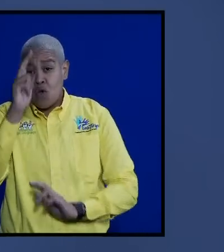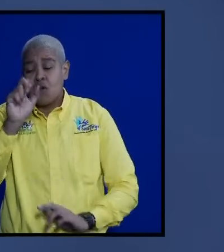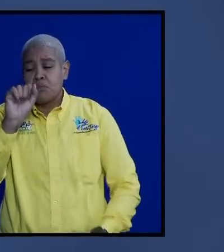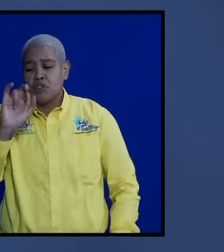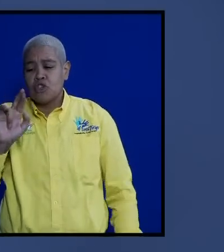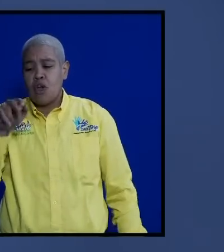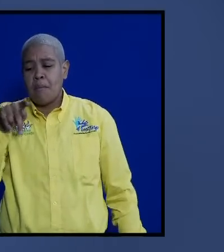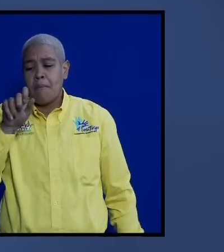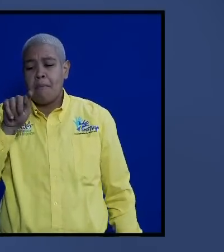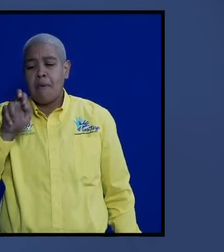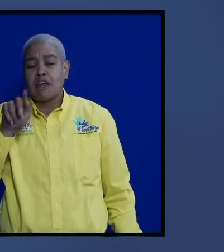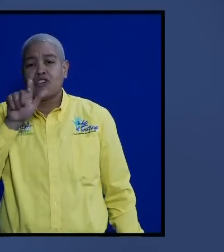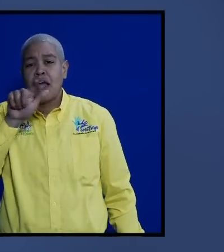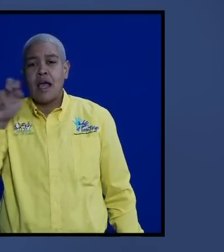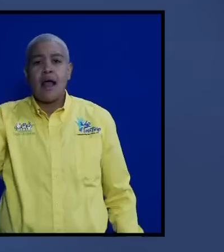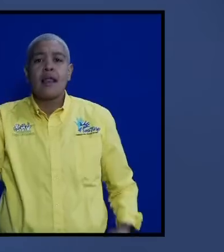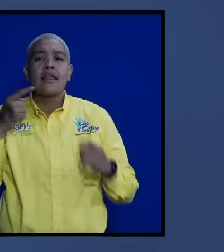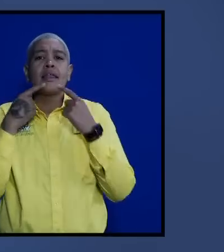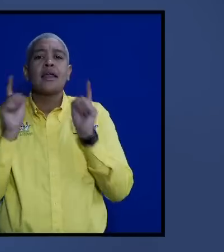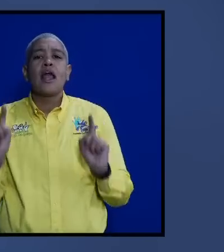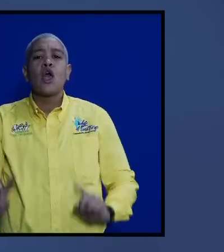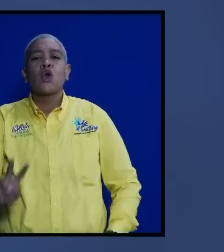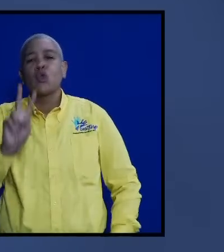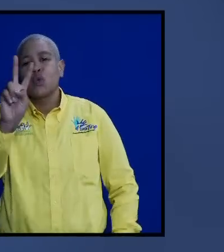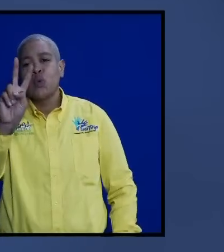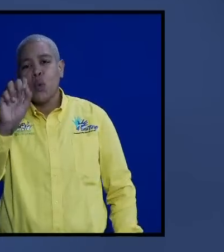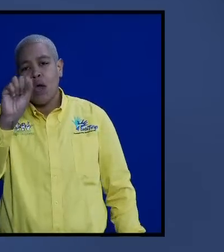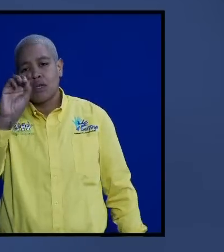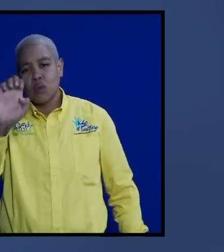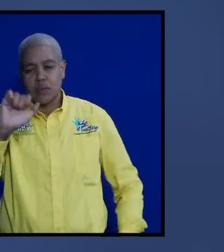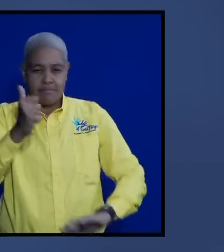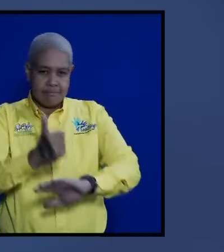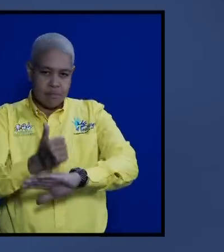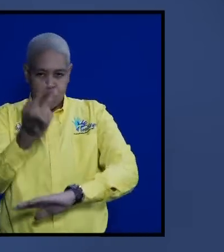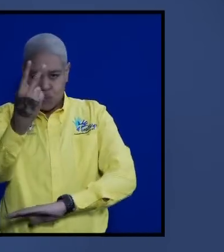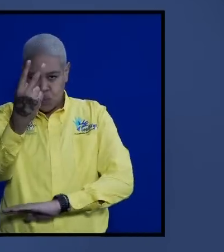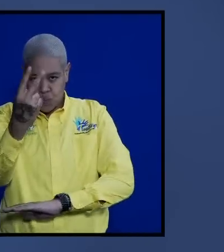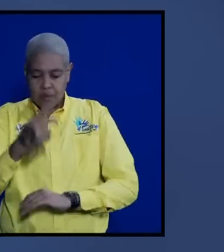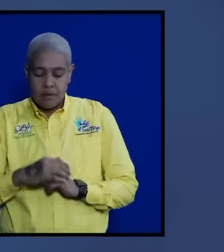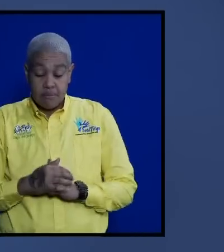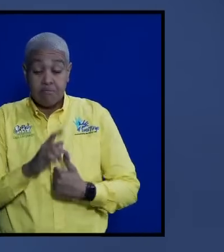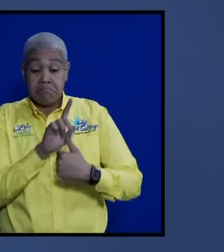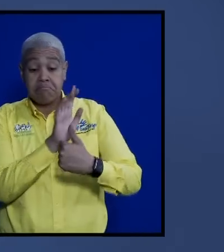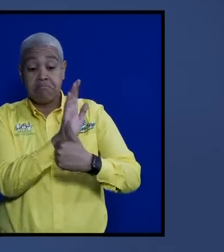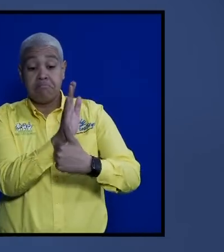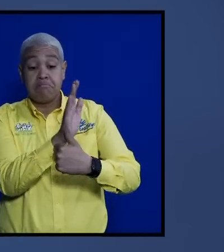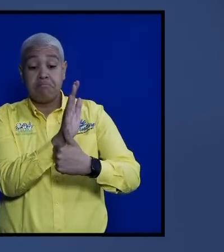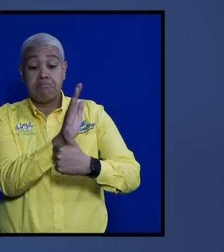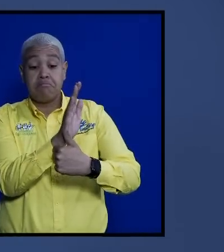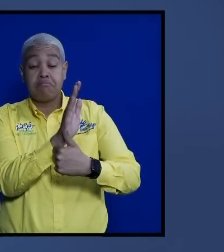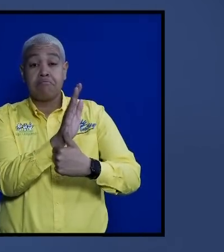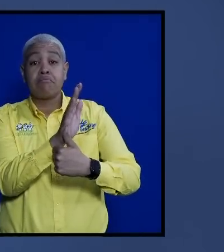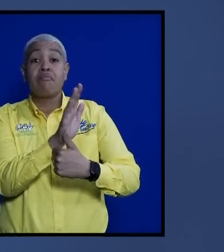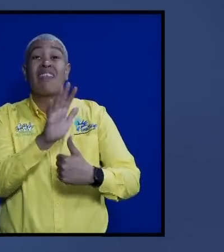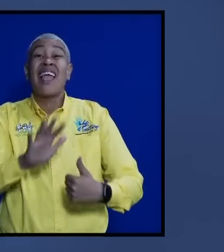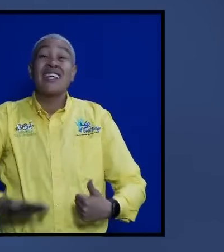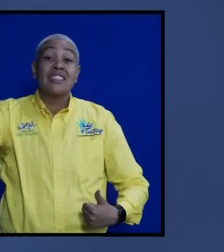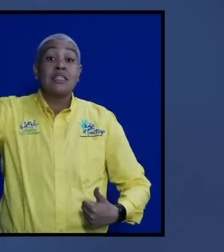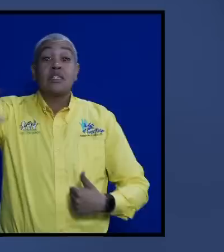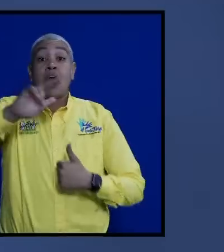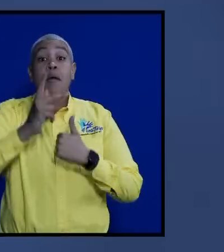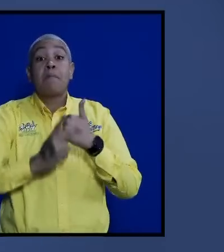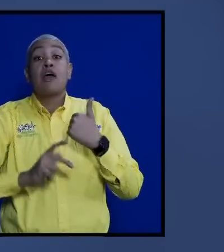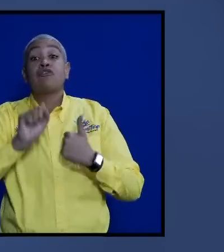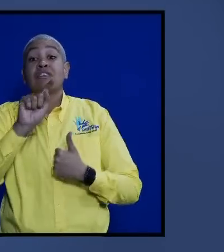Allen, declared 2 states of public emergency. One in the entire parishes of